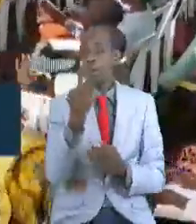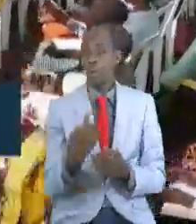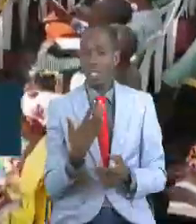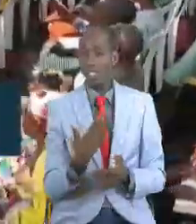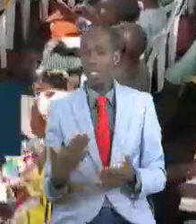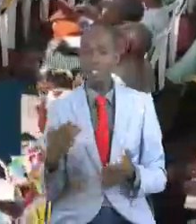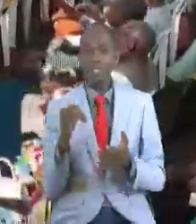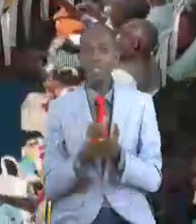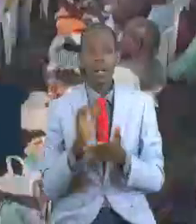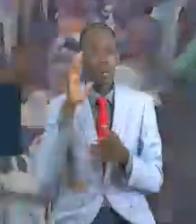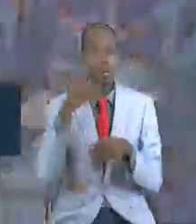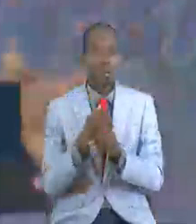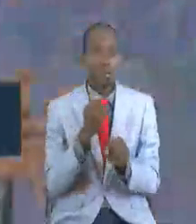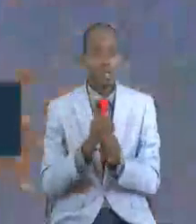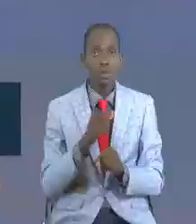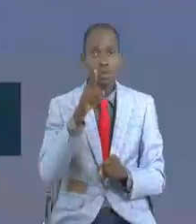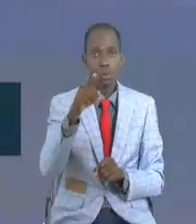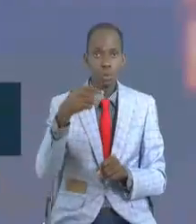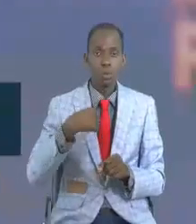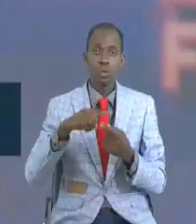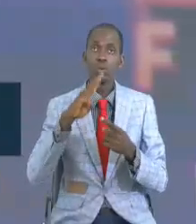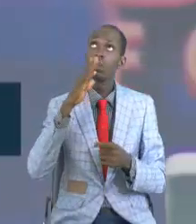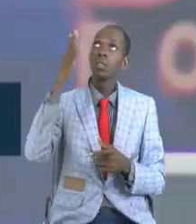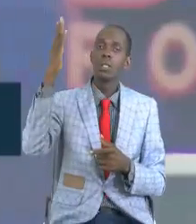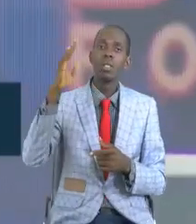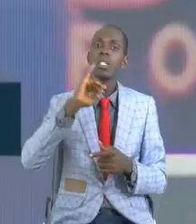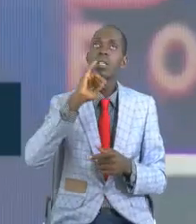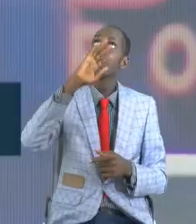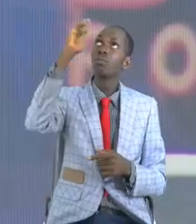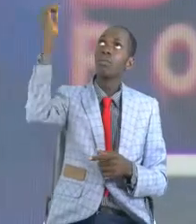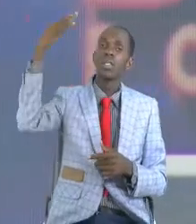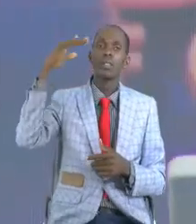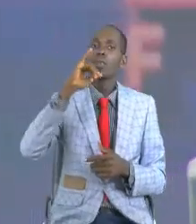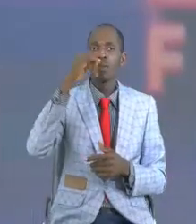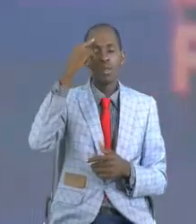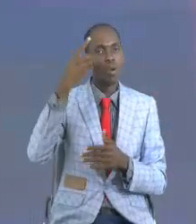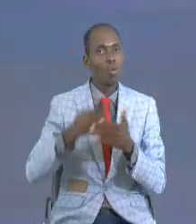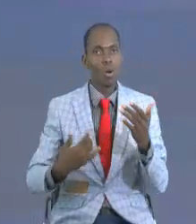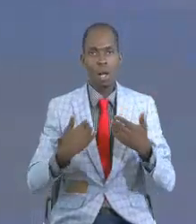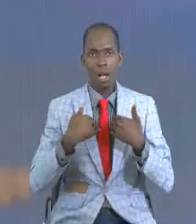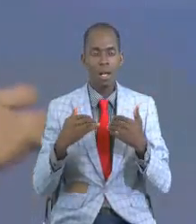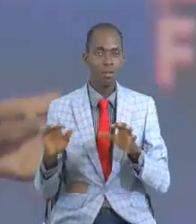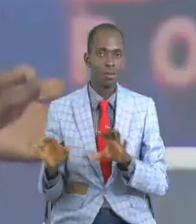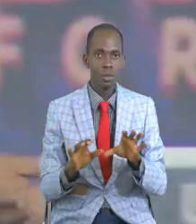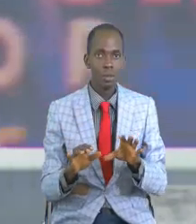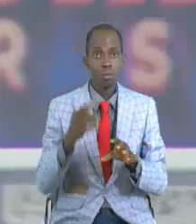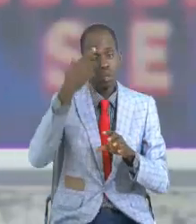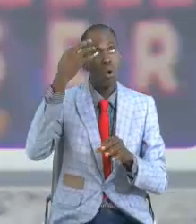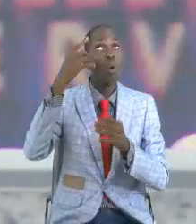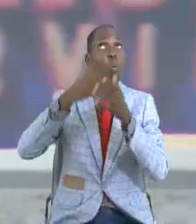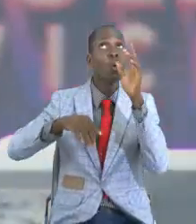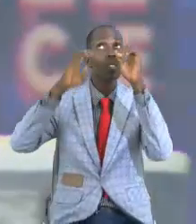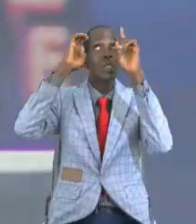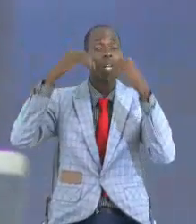there, grace. Not because of, you know, what I've done, but because of what he has done. And the same grace